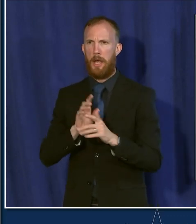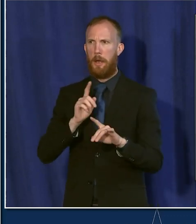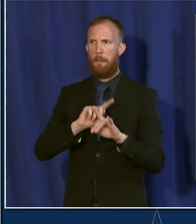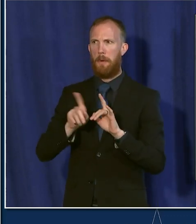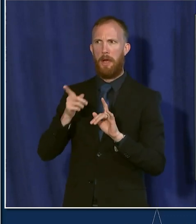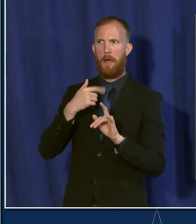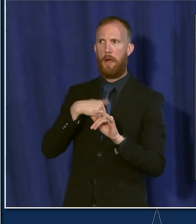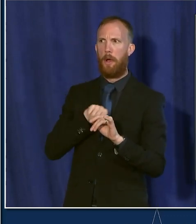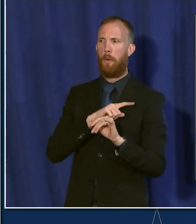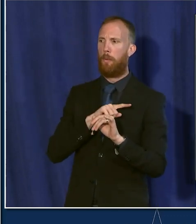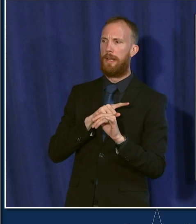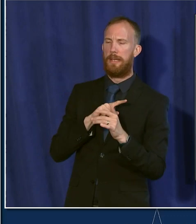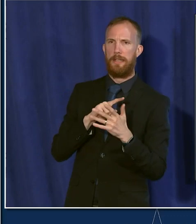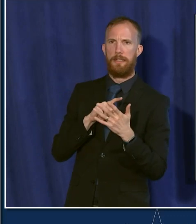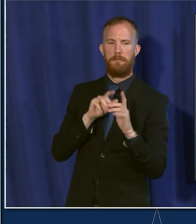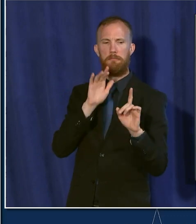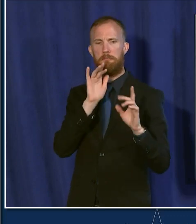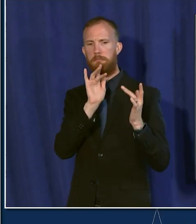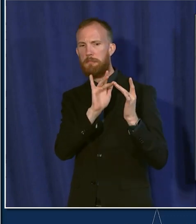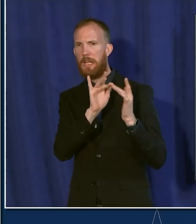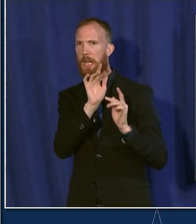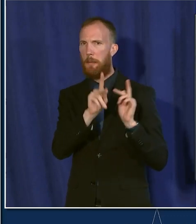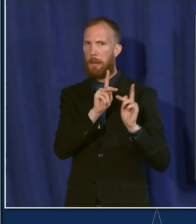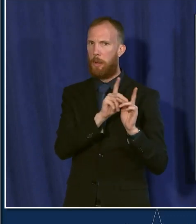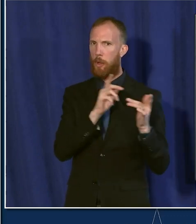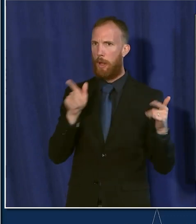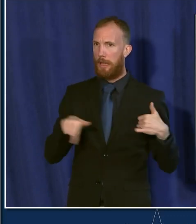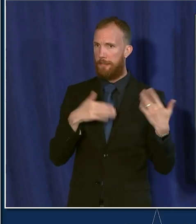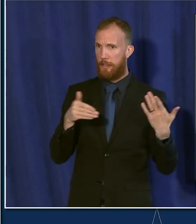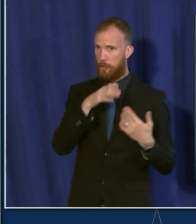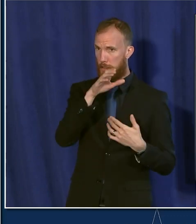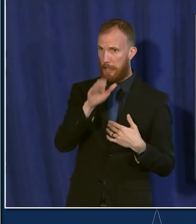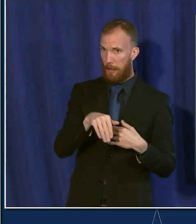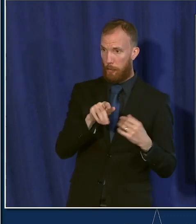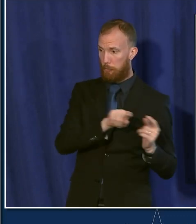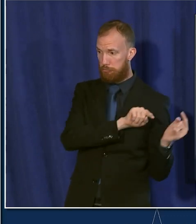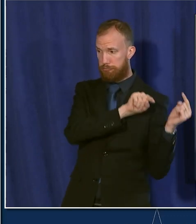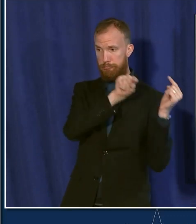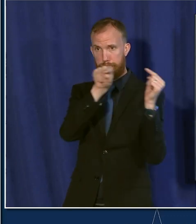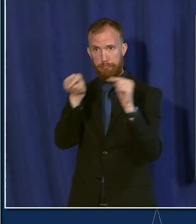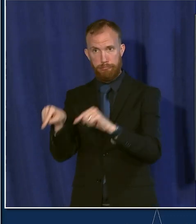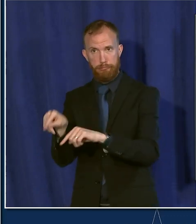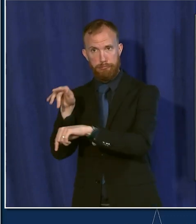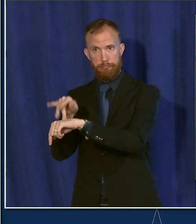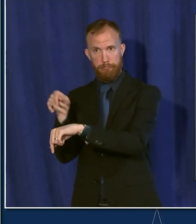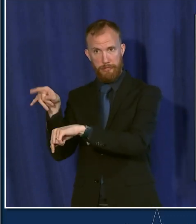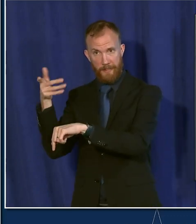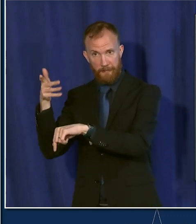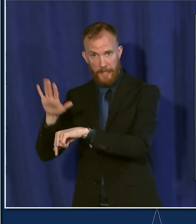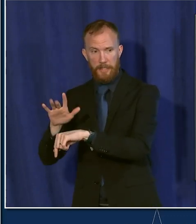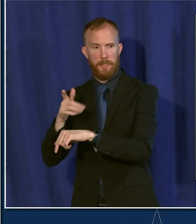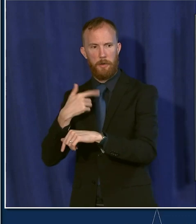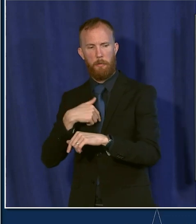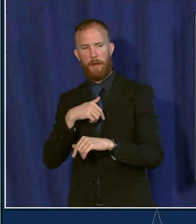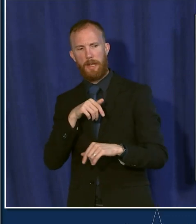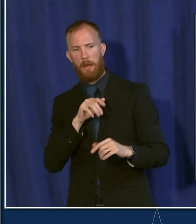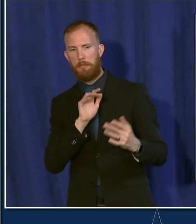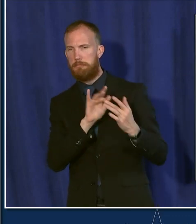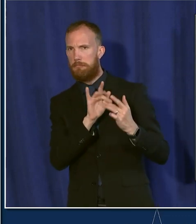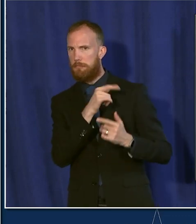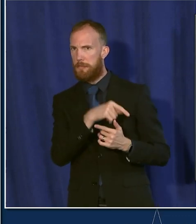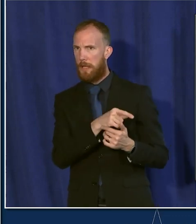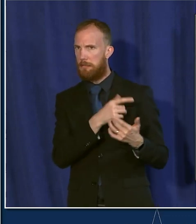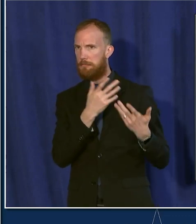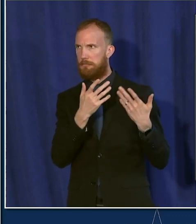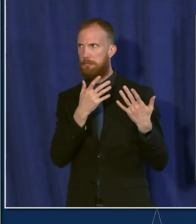even people who are in Provincetown who live, you know, in the Chicago area. That's something that we will historically do here. And we've thought a lot about